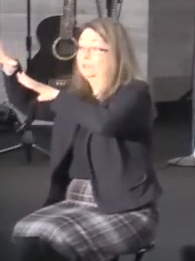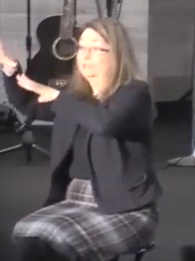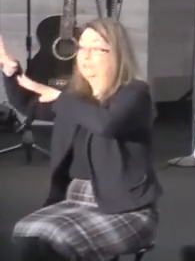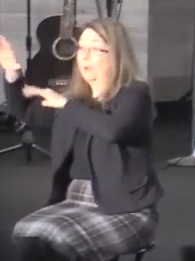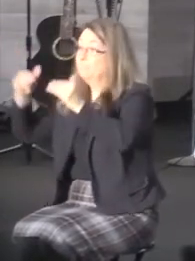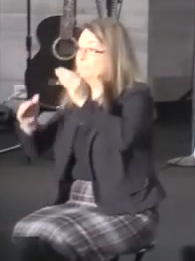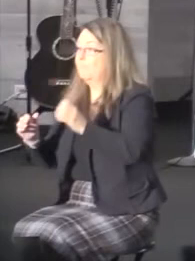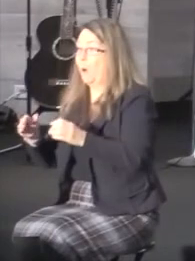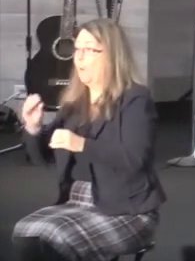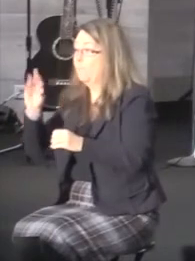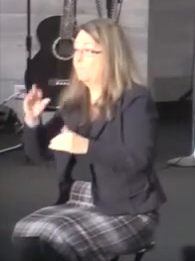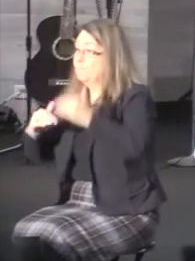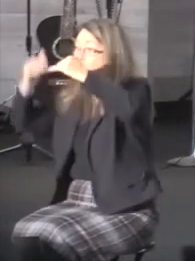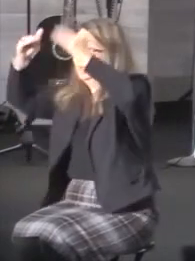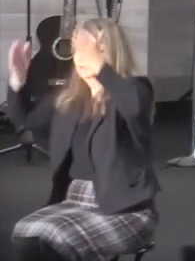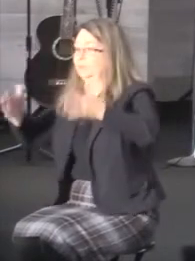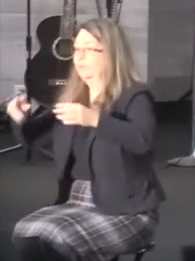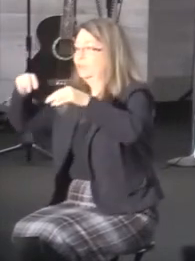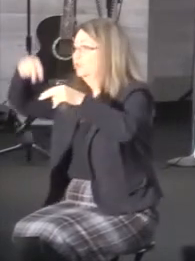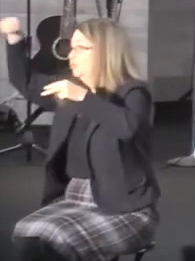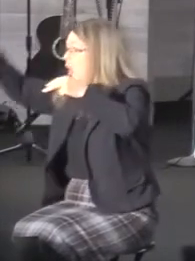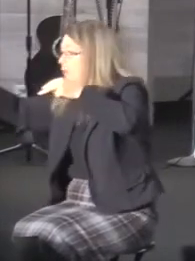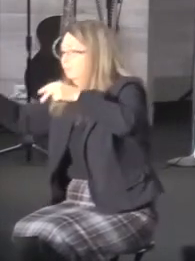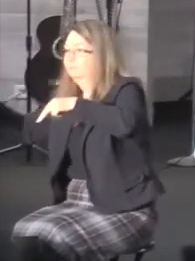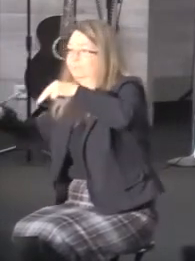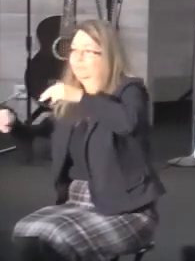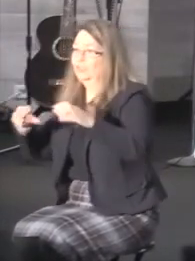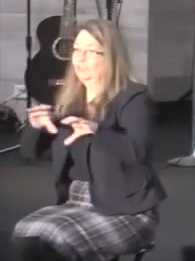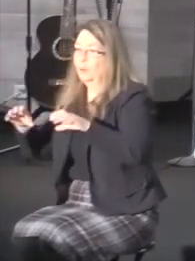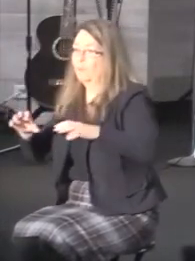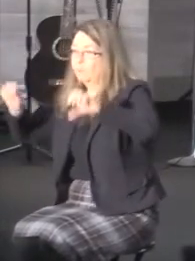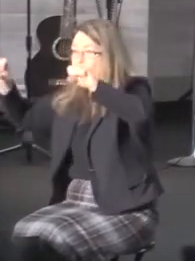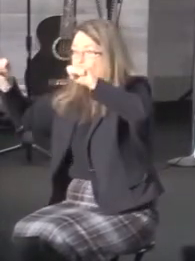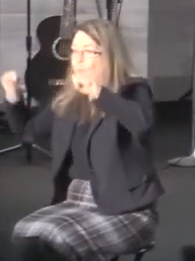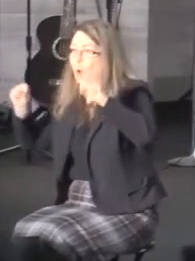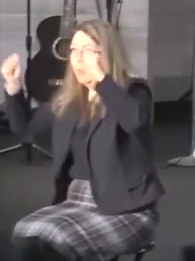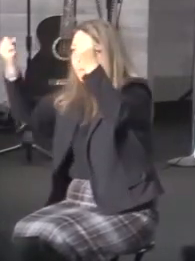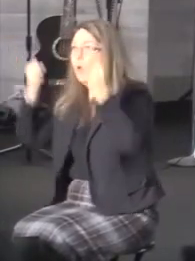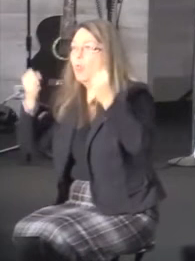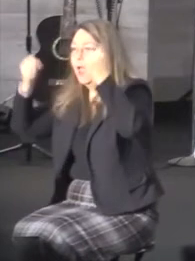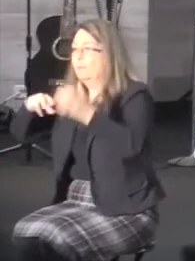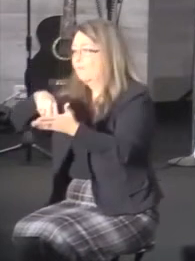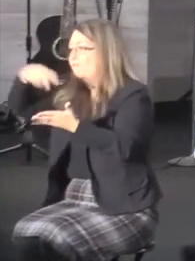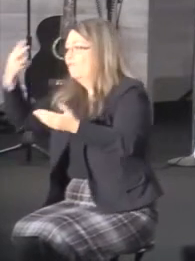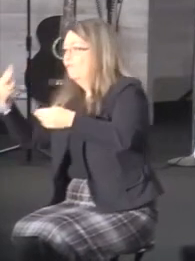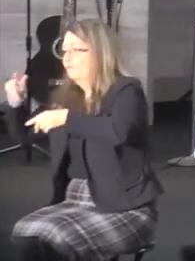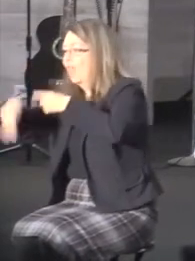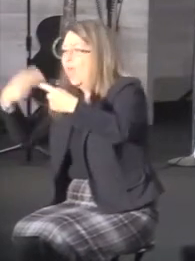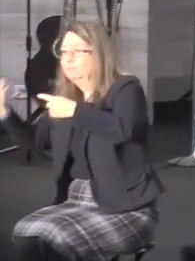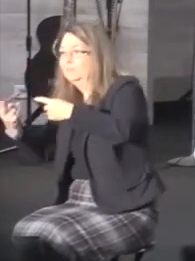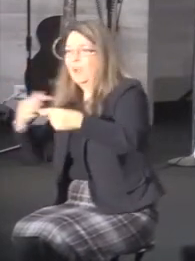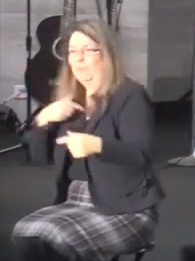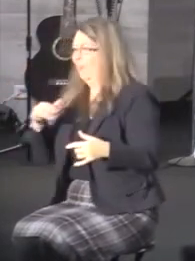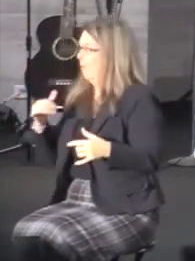high buildings and they jump around and they jump off the side of the buildings and do pull-ups and they do backflips and front flips. And I'm like,